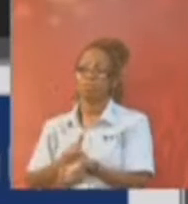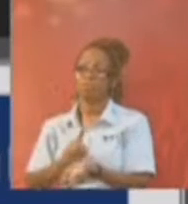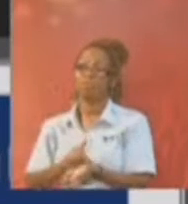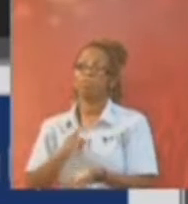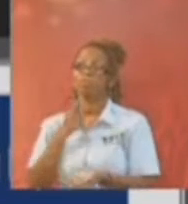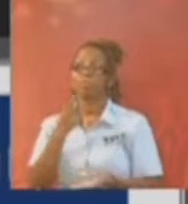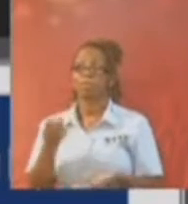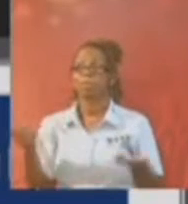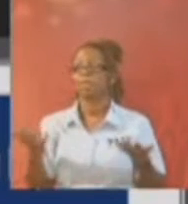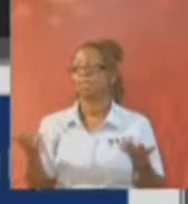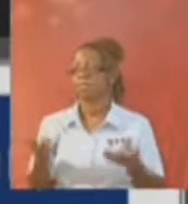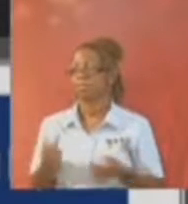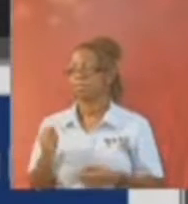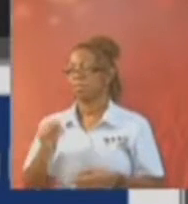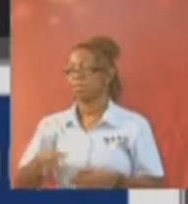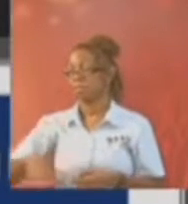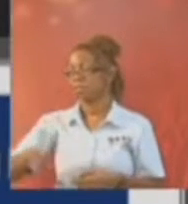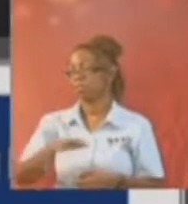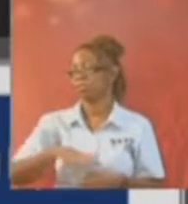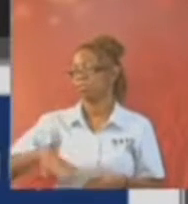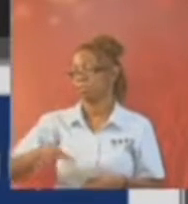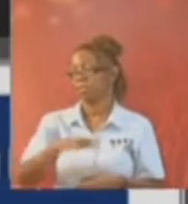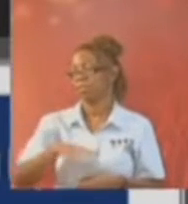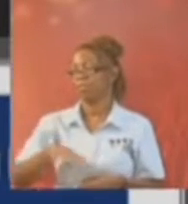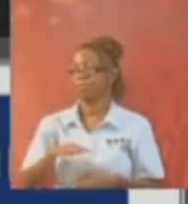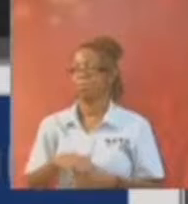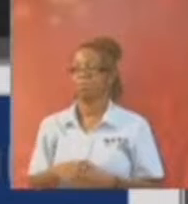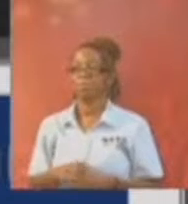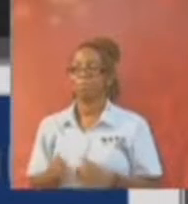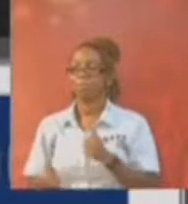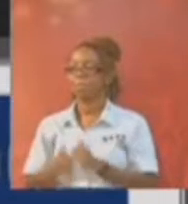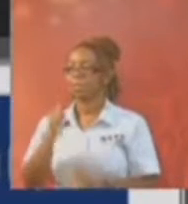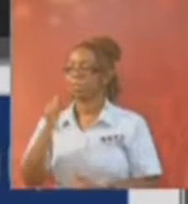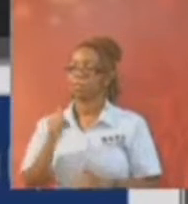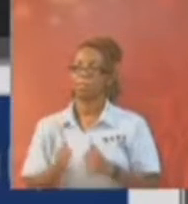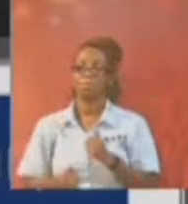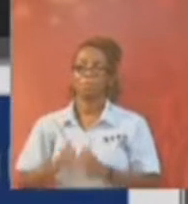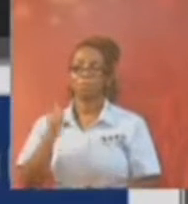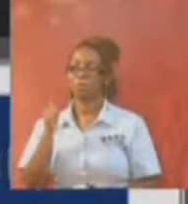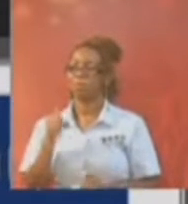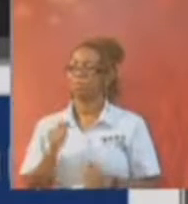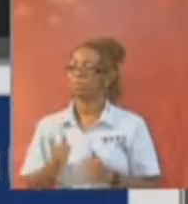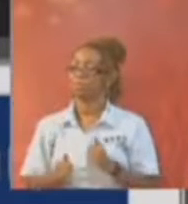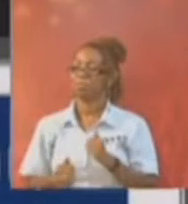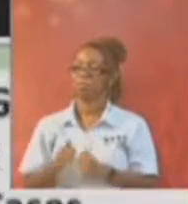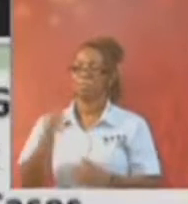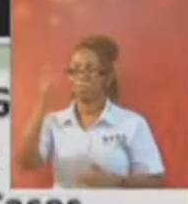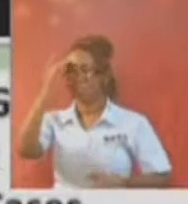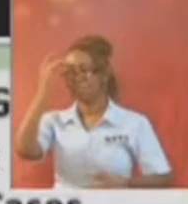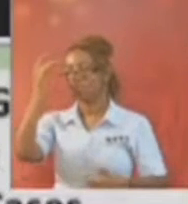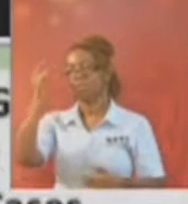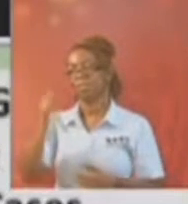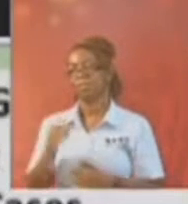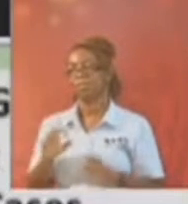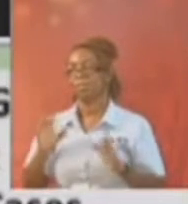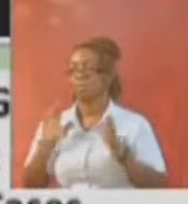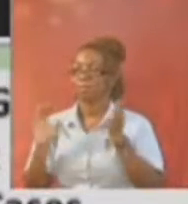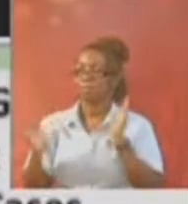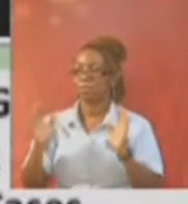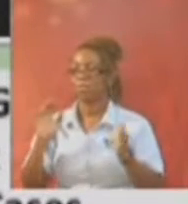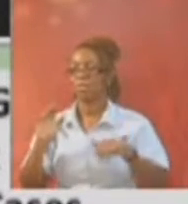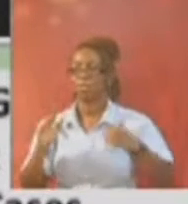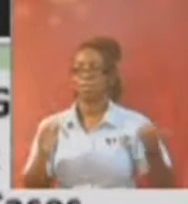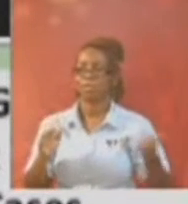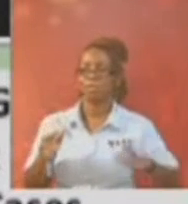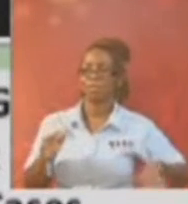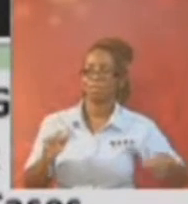is one of the counties where the rates are a little up than some of the others. In the next slide, this